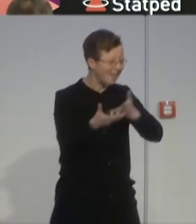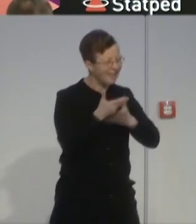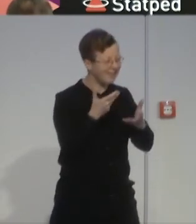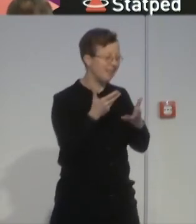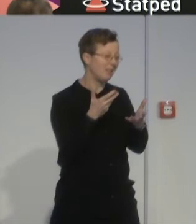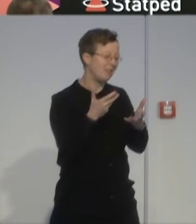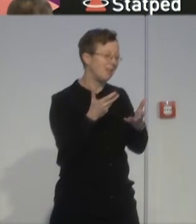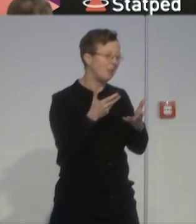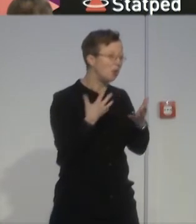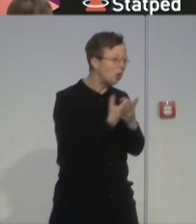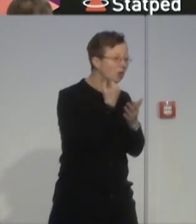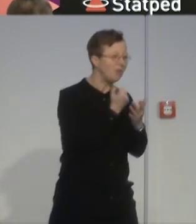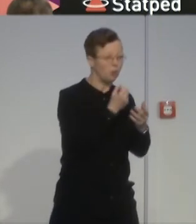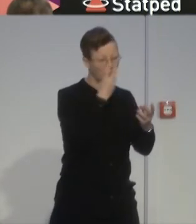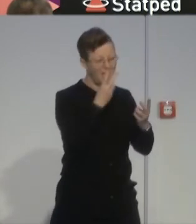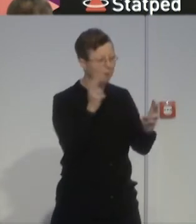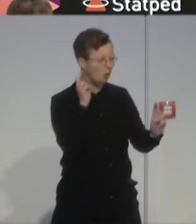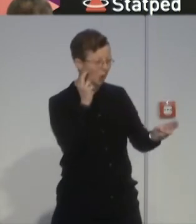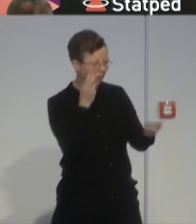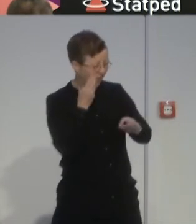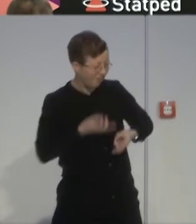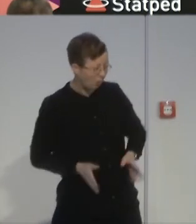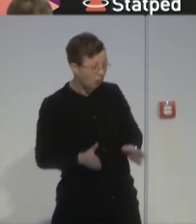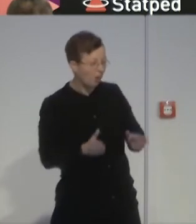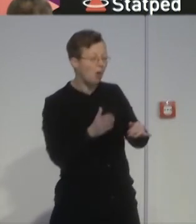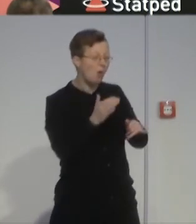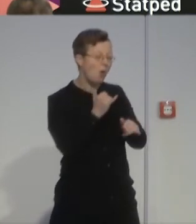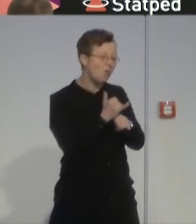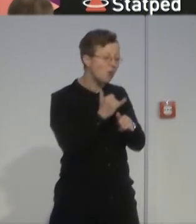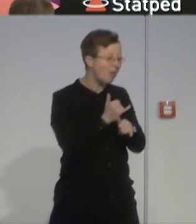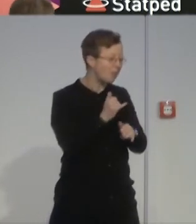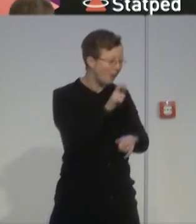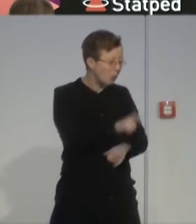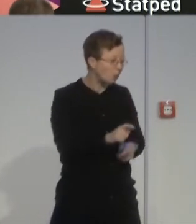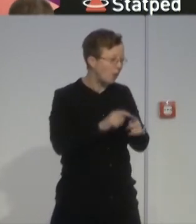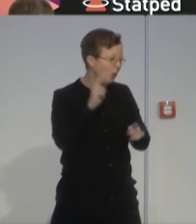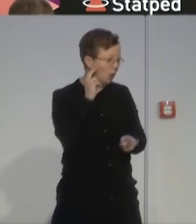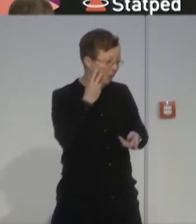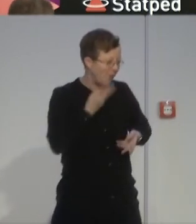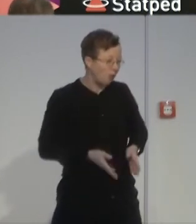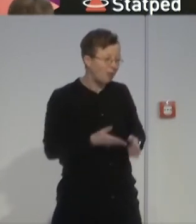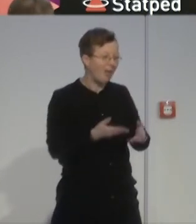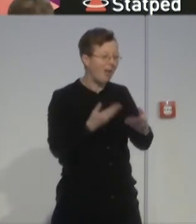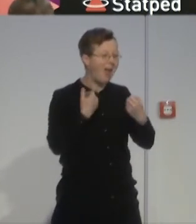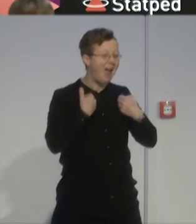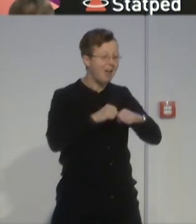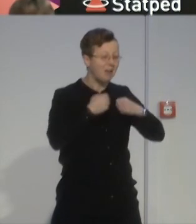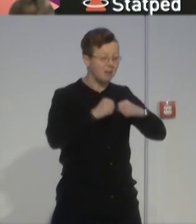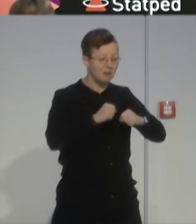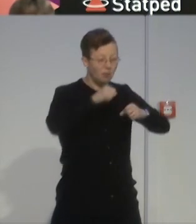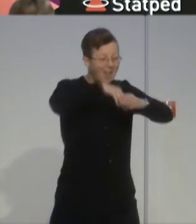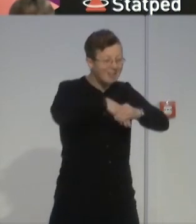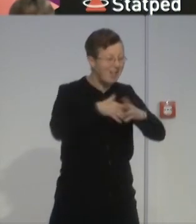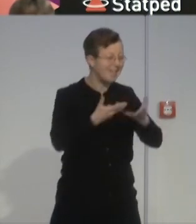congenital deafblindness? How does a person with congenital deafblindness engage in languaging?